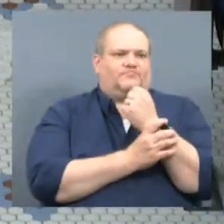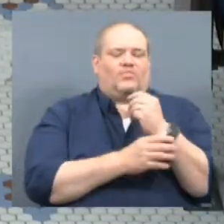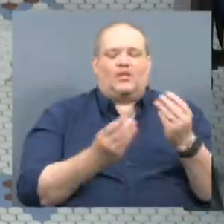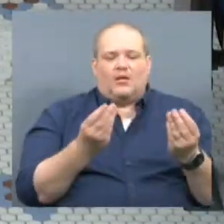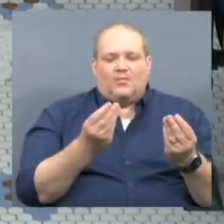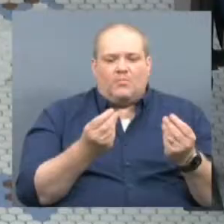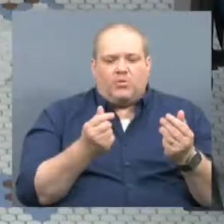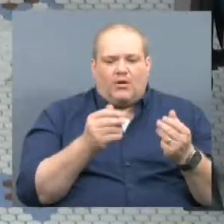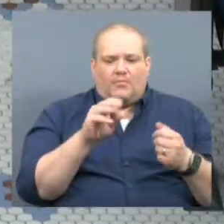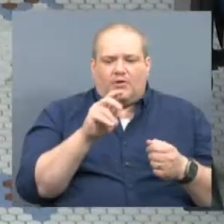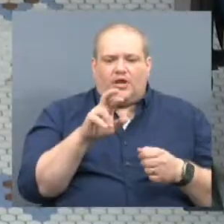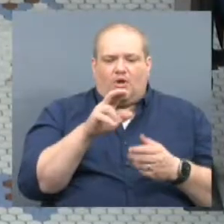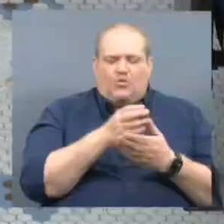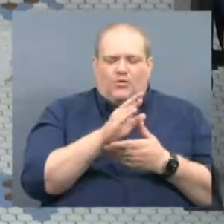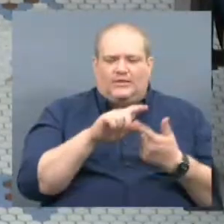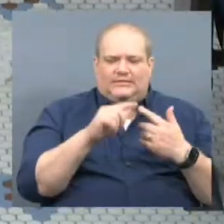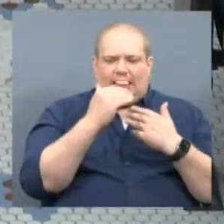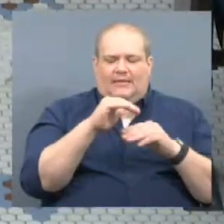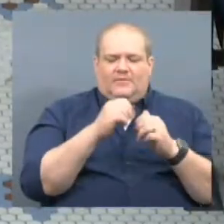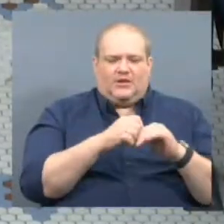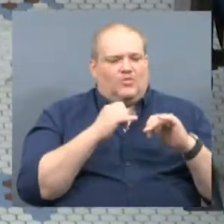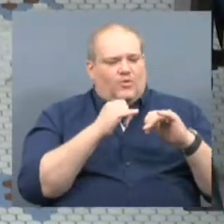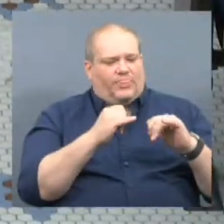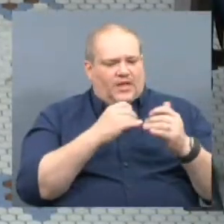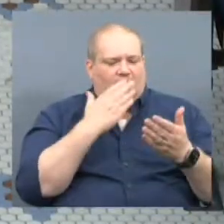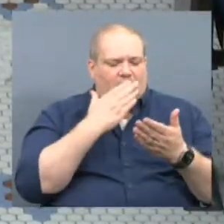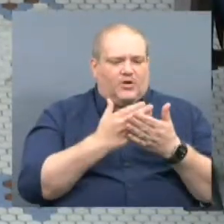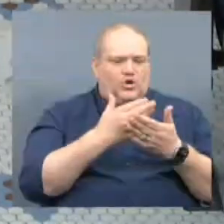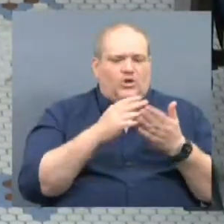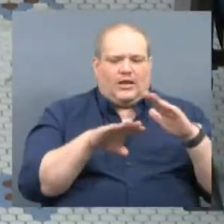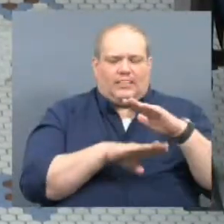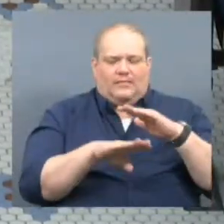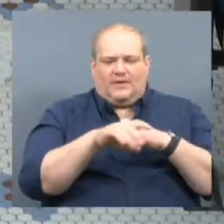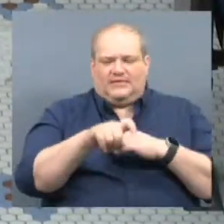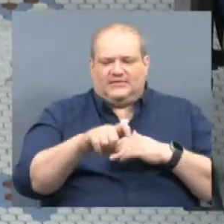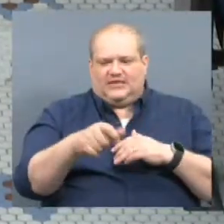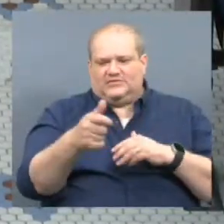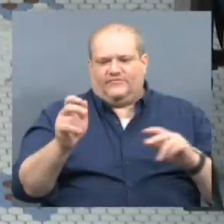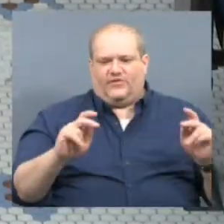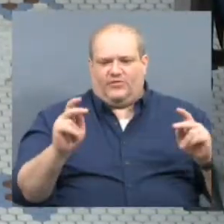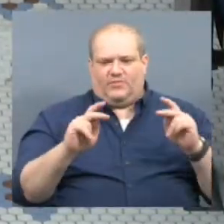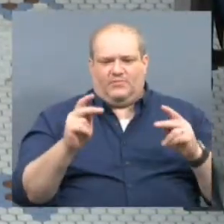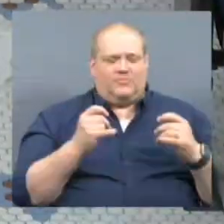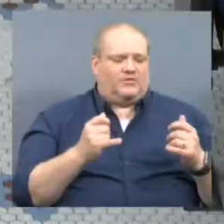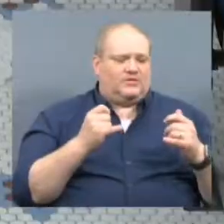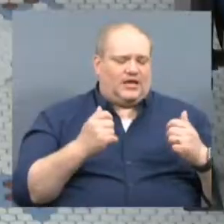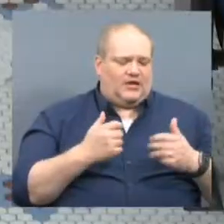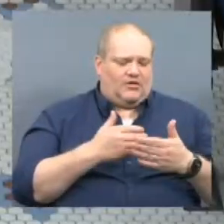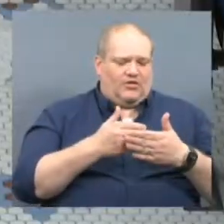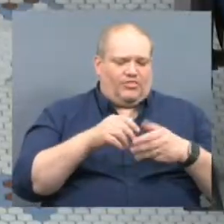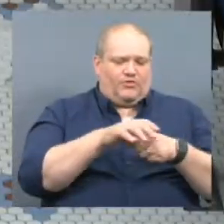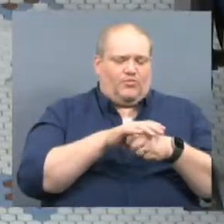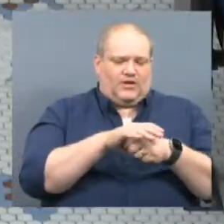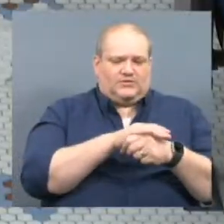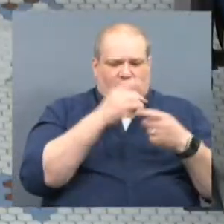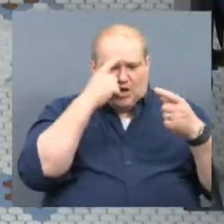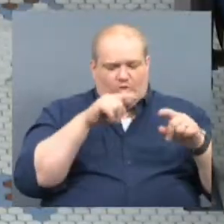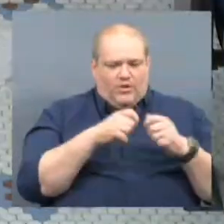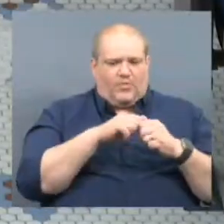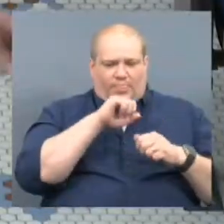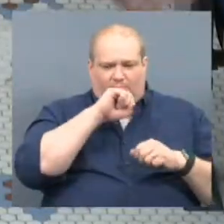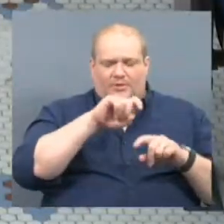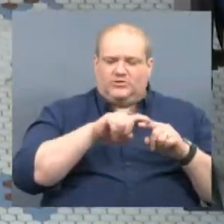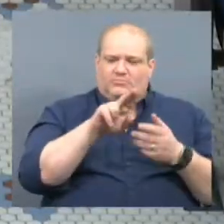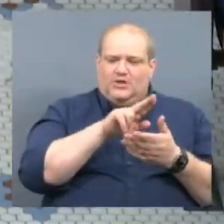Property owner rights are limited by the common good and the basic needs of others. Now, the resident neighbors agree with the bishop, but in this case,